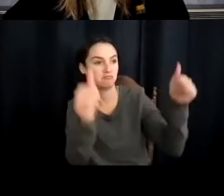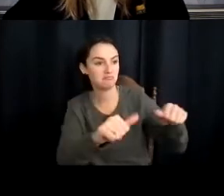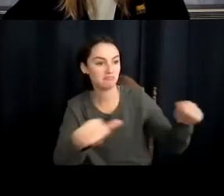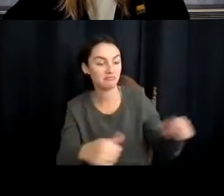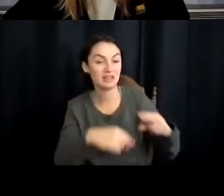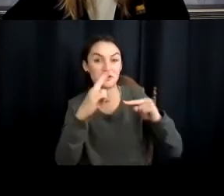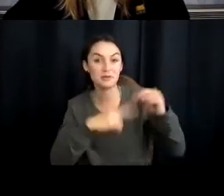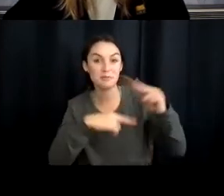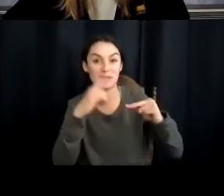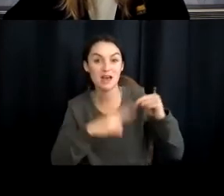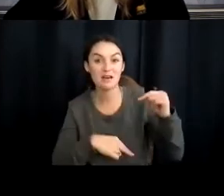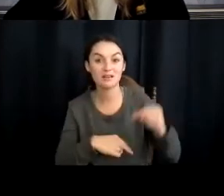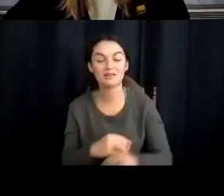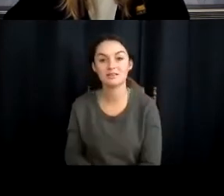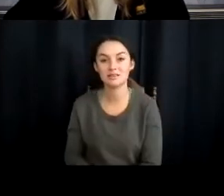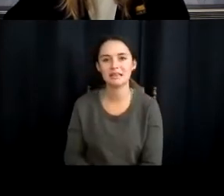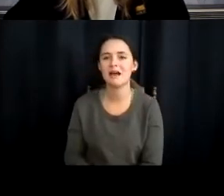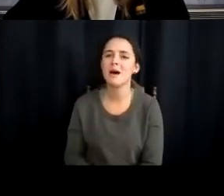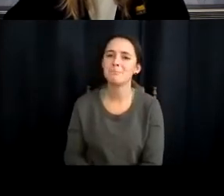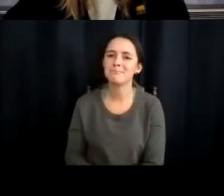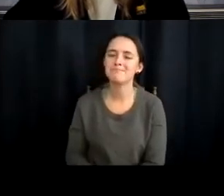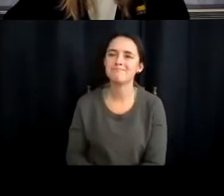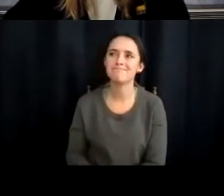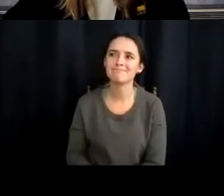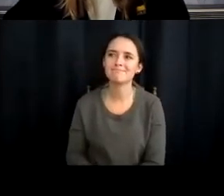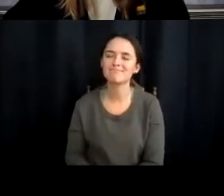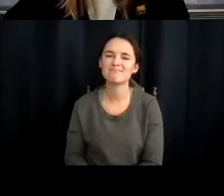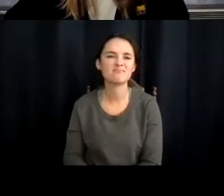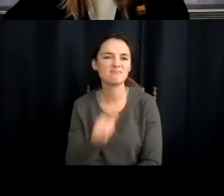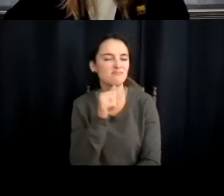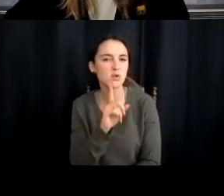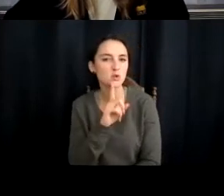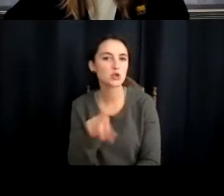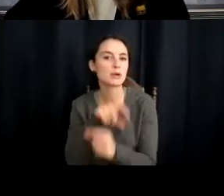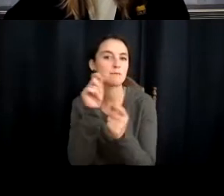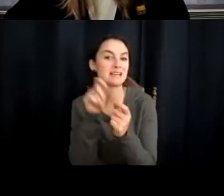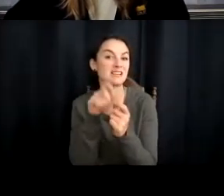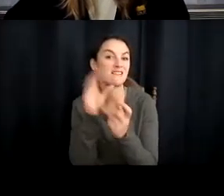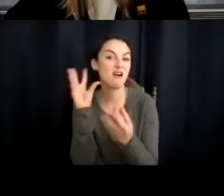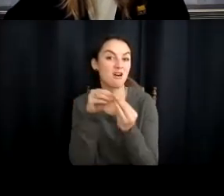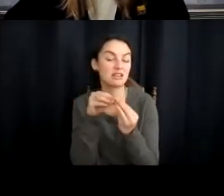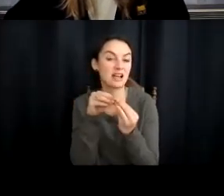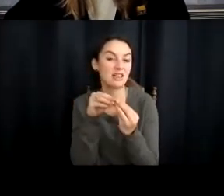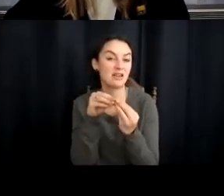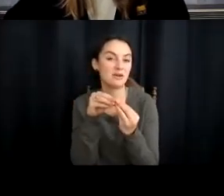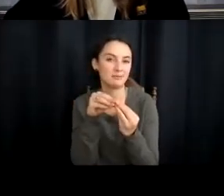How long did it take to construct the Pioneer? I'm not sure the total amount of time it took for him.